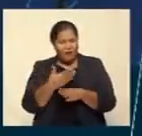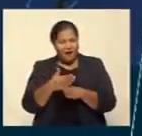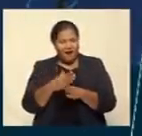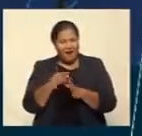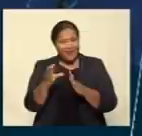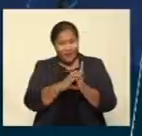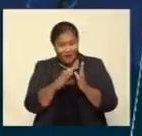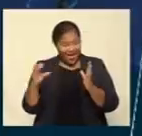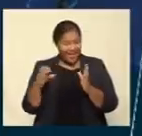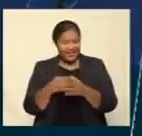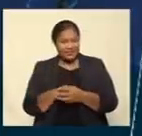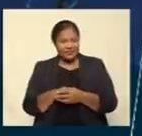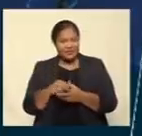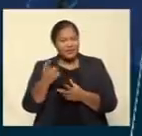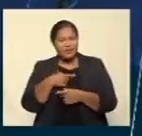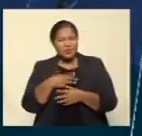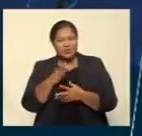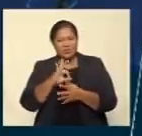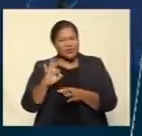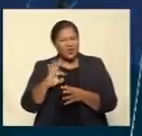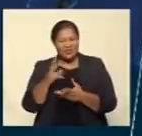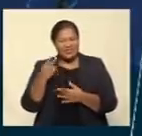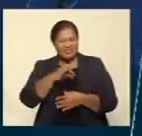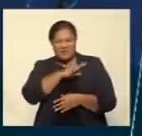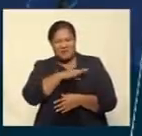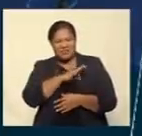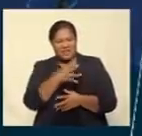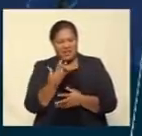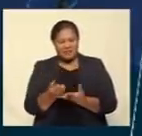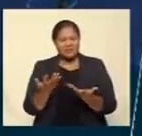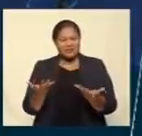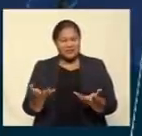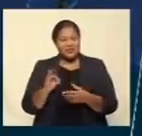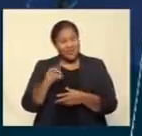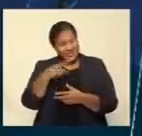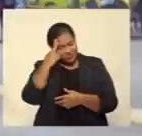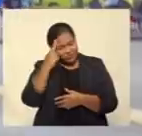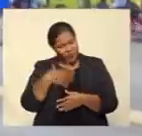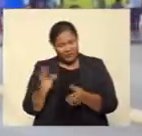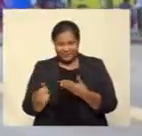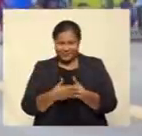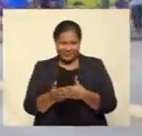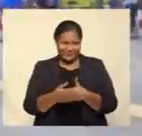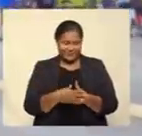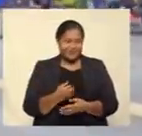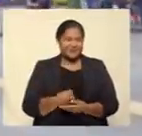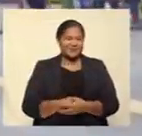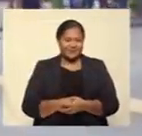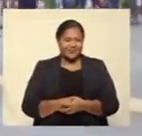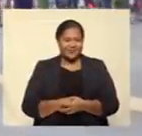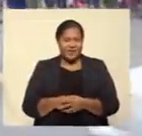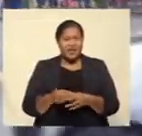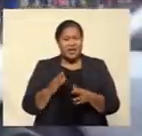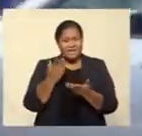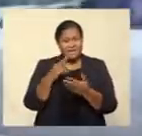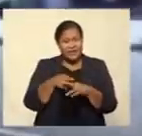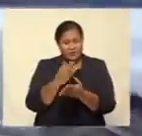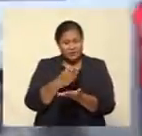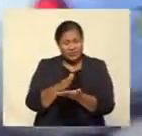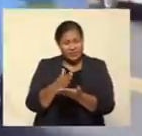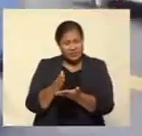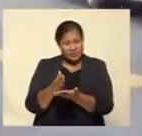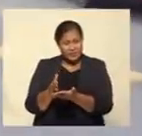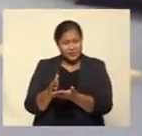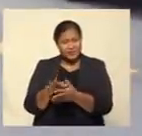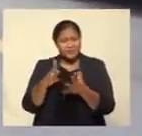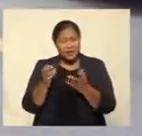make any profit on that, so that is the reason behind we have closed down. The Fiji National Provident Fund last week